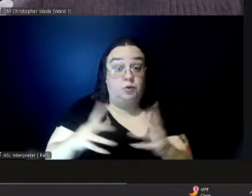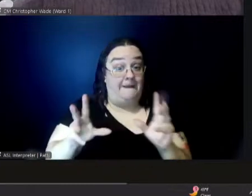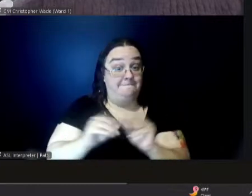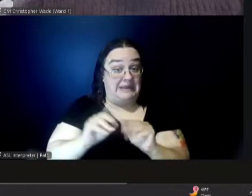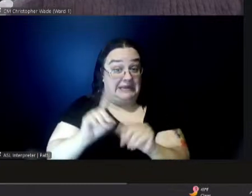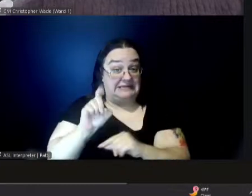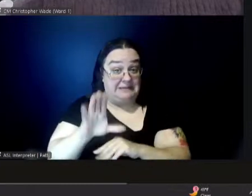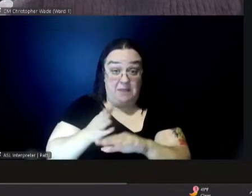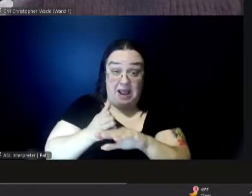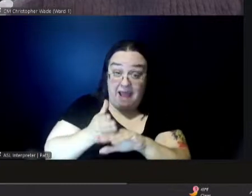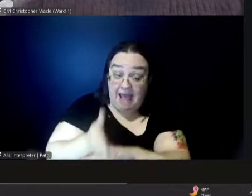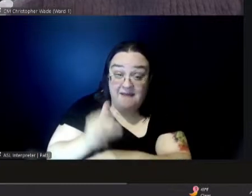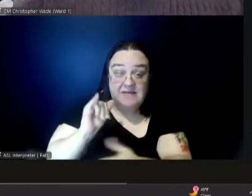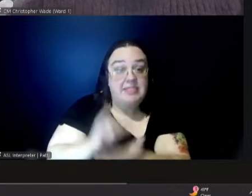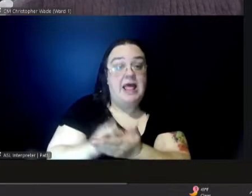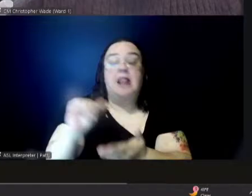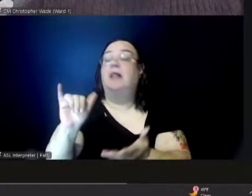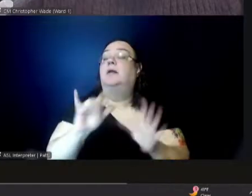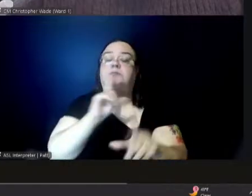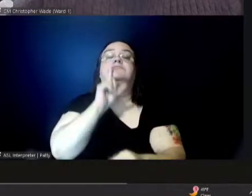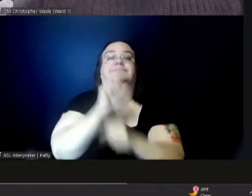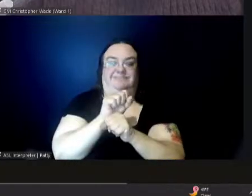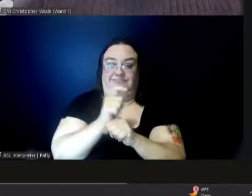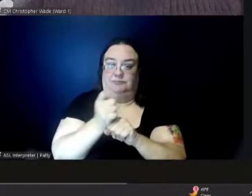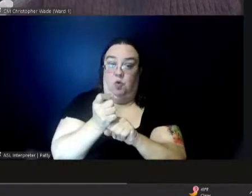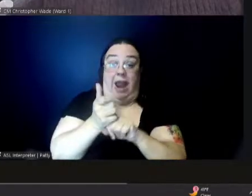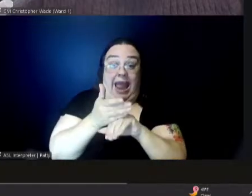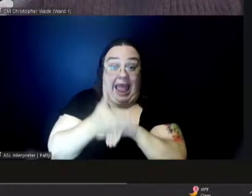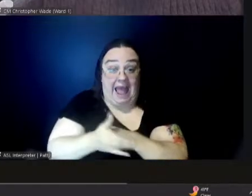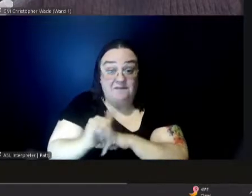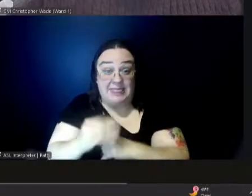that? Like literally right after that dinner, or